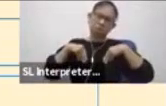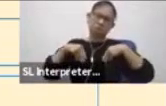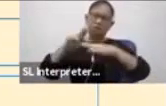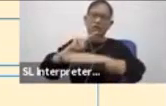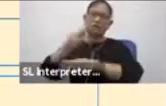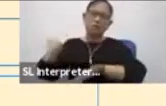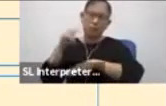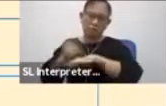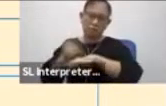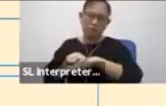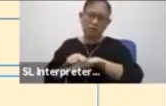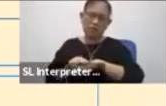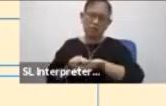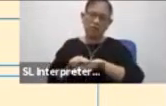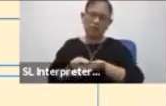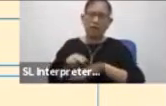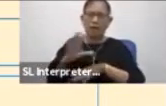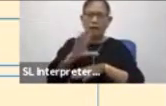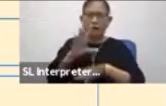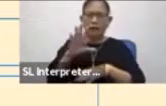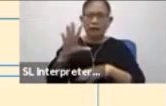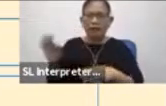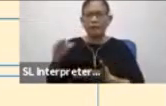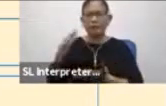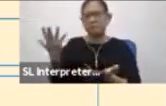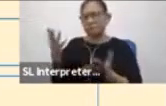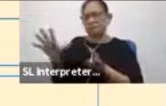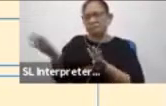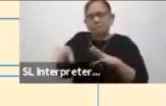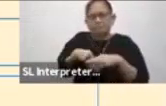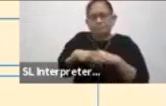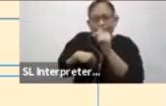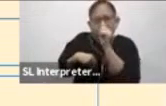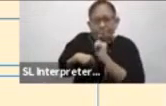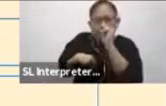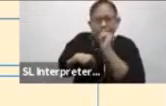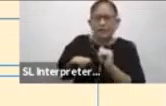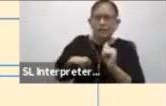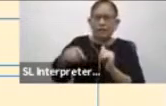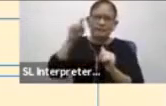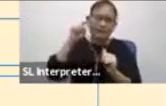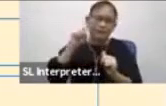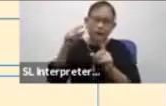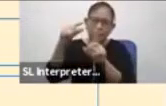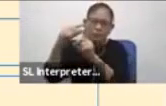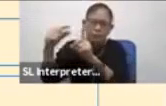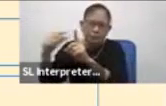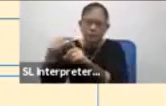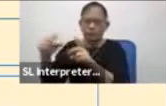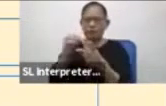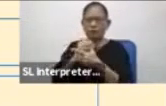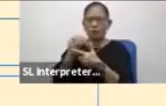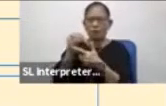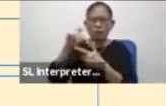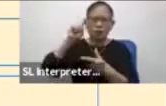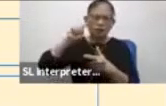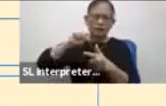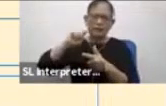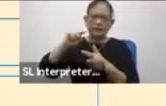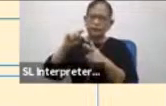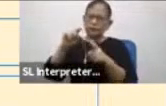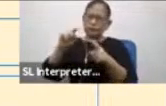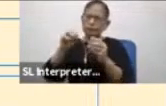other, sexually suggestive comments or sexually jokes, or they don't see it as